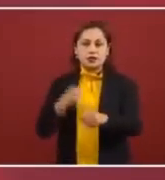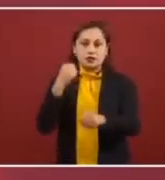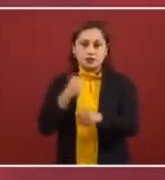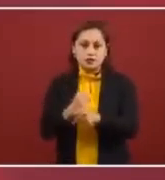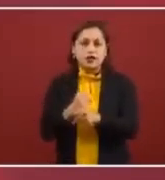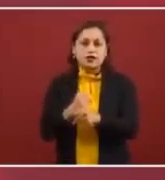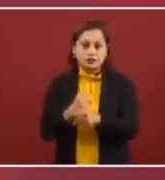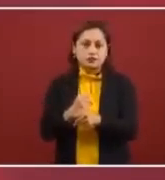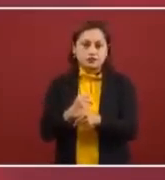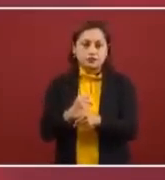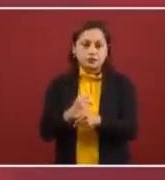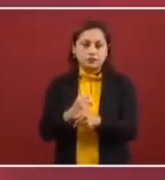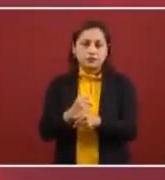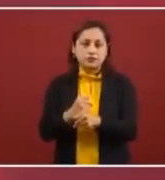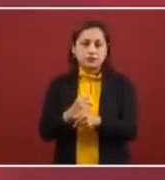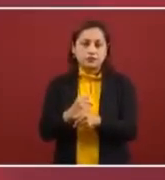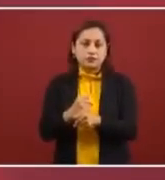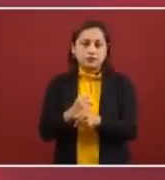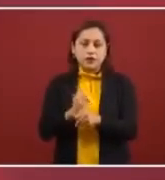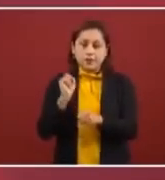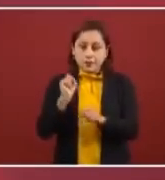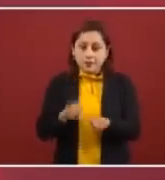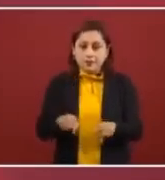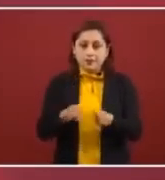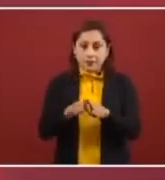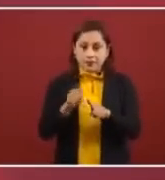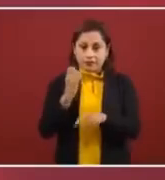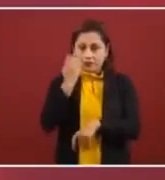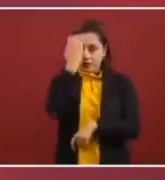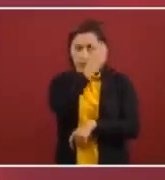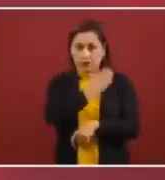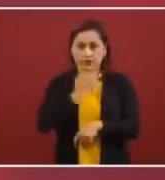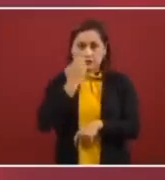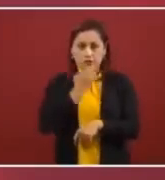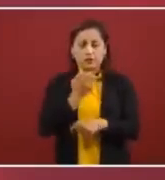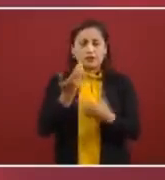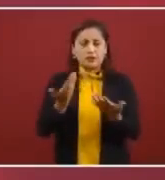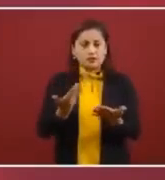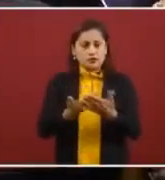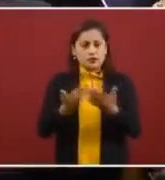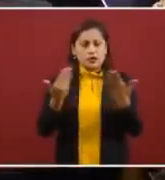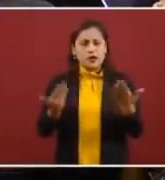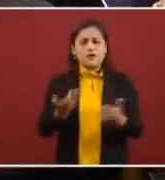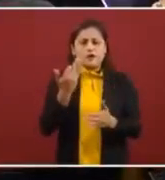hecho que se descuide la, la, la formación de recursos. So because they got into